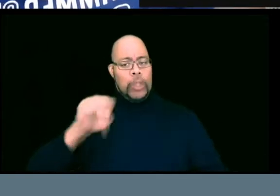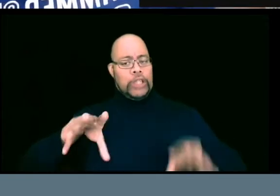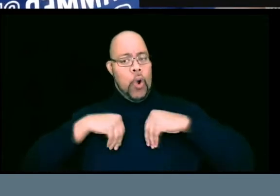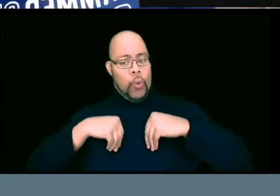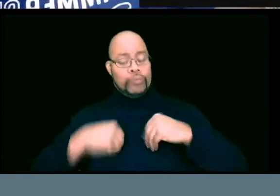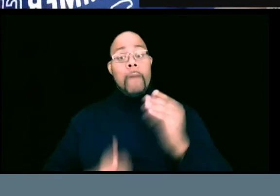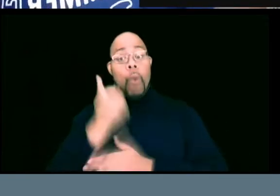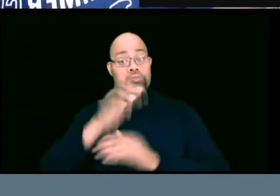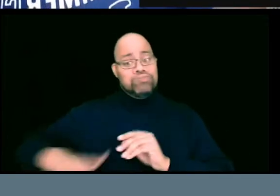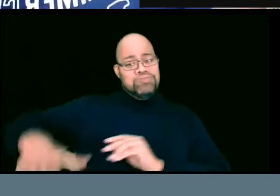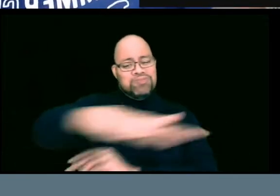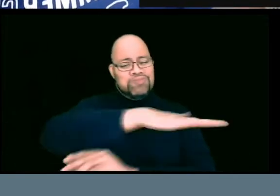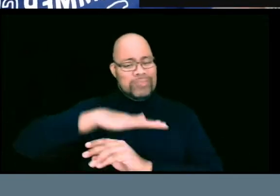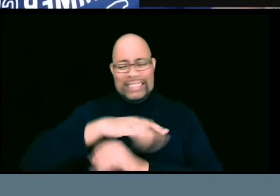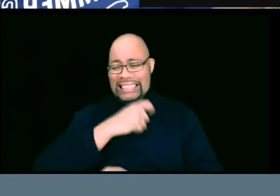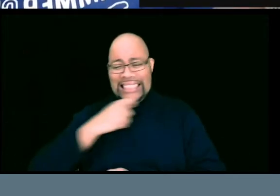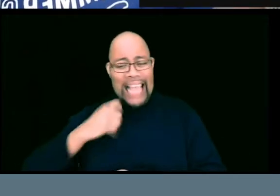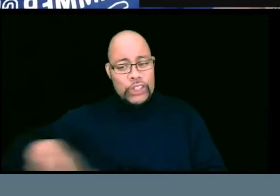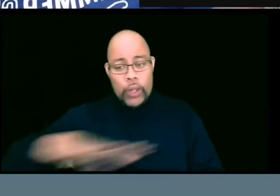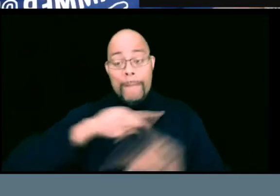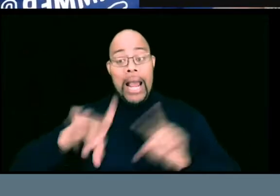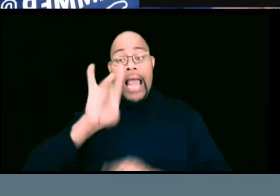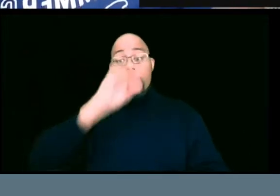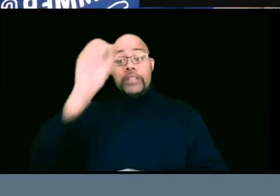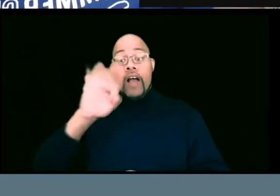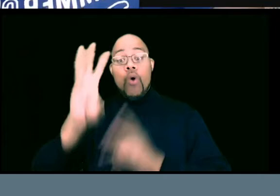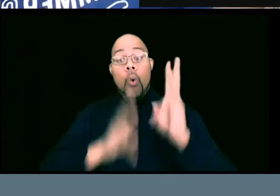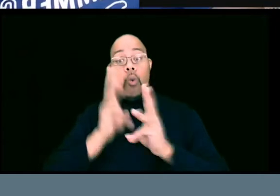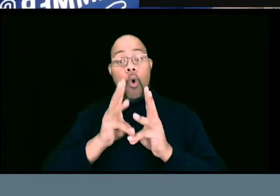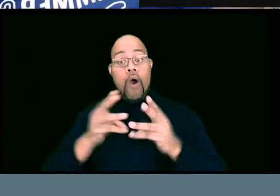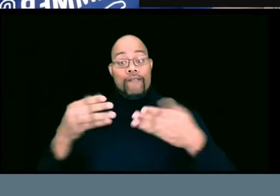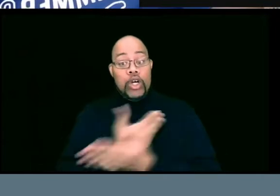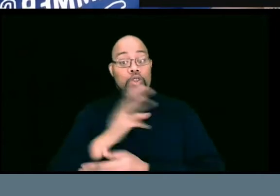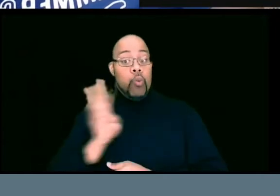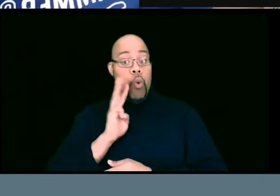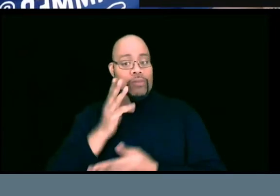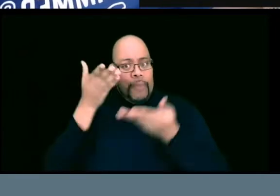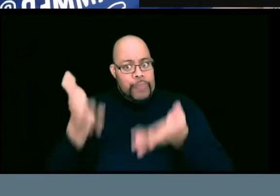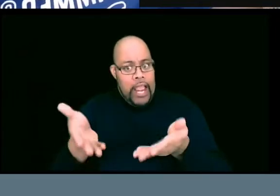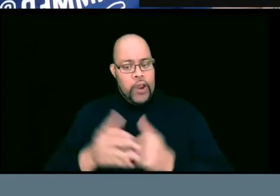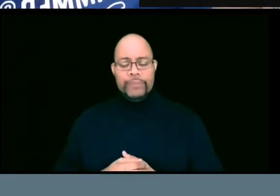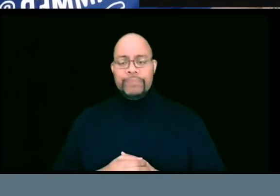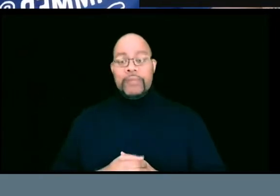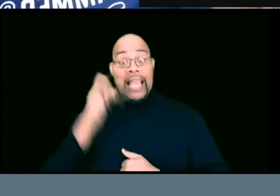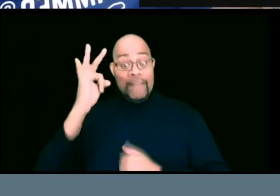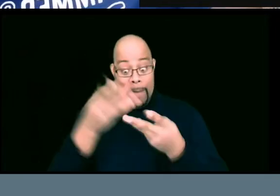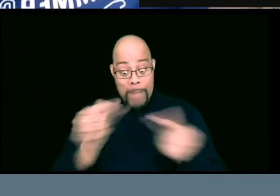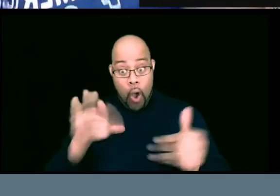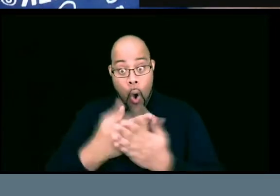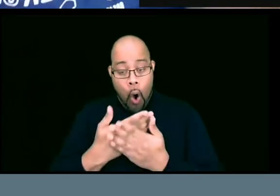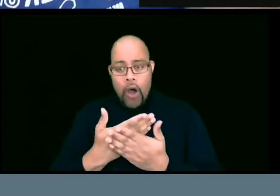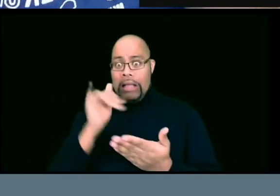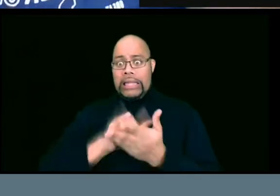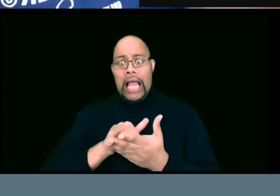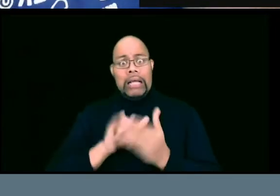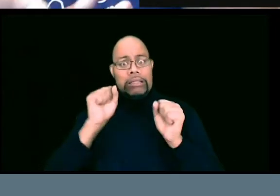which belongs to the US. Now, most of Antarctica is a polar desert, yet roughly 80% of the world's freshwater reserves are stored here.